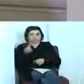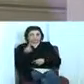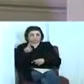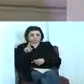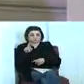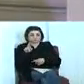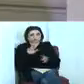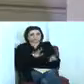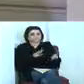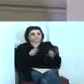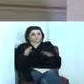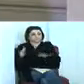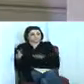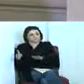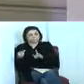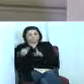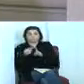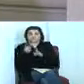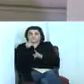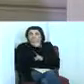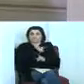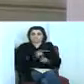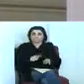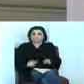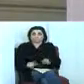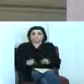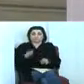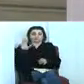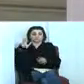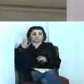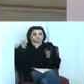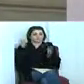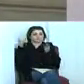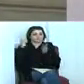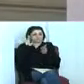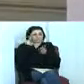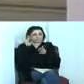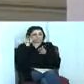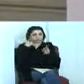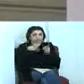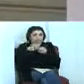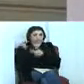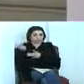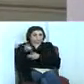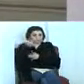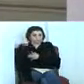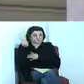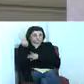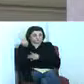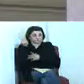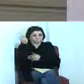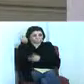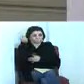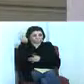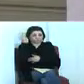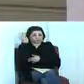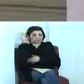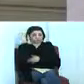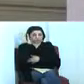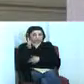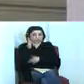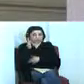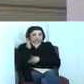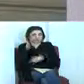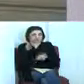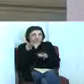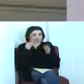be with the Lord, and her service is also going to be on next Saturday at noon, which will be followed